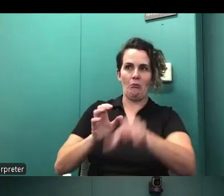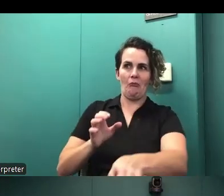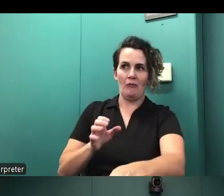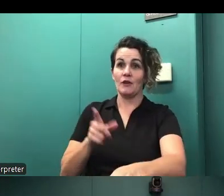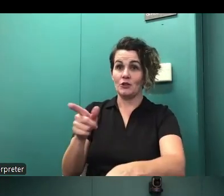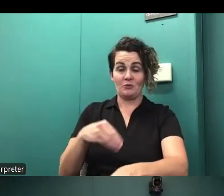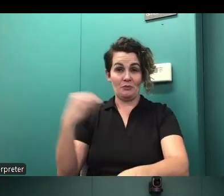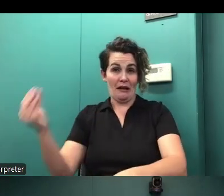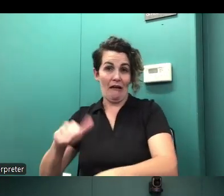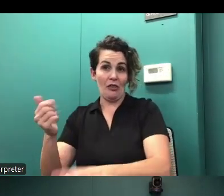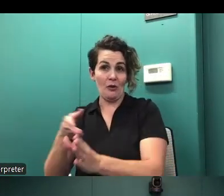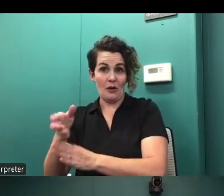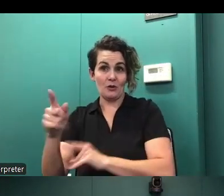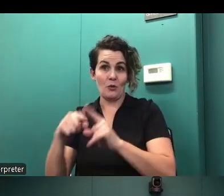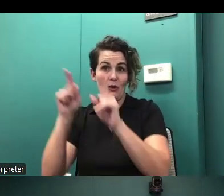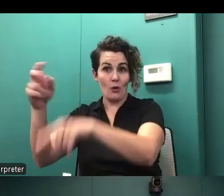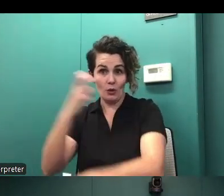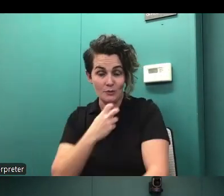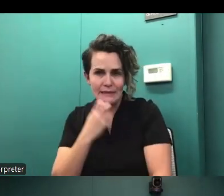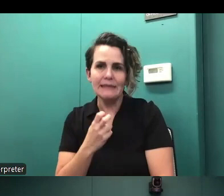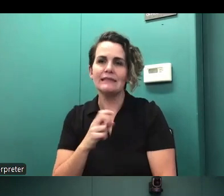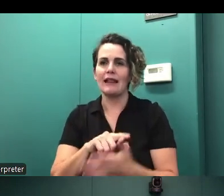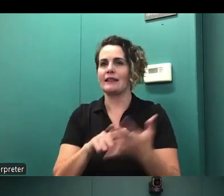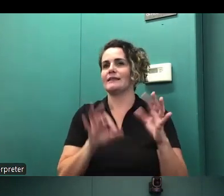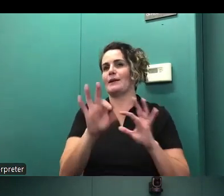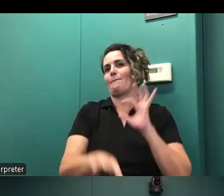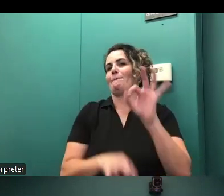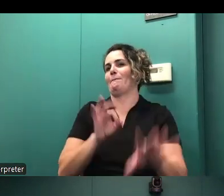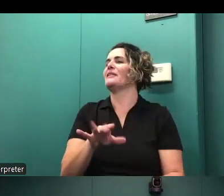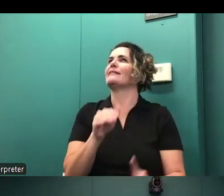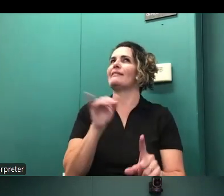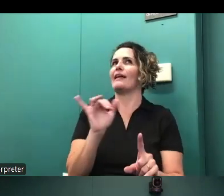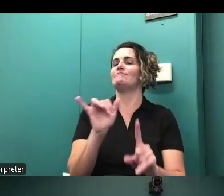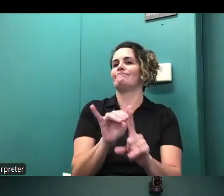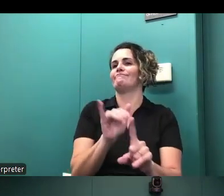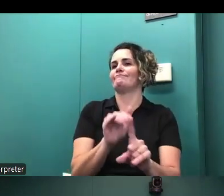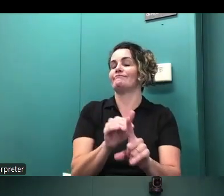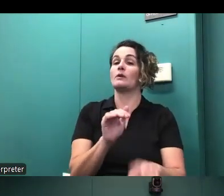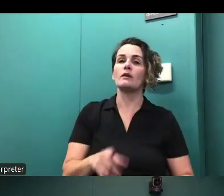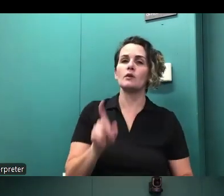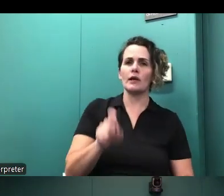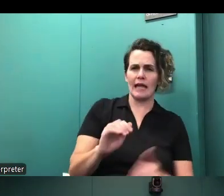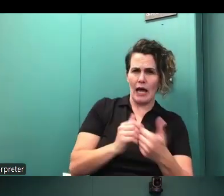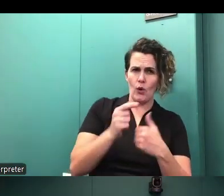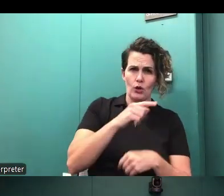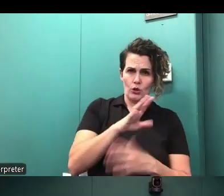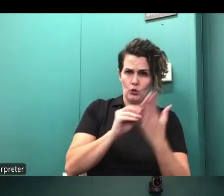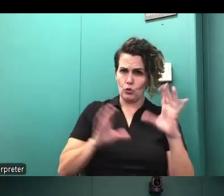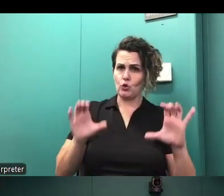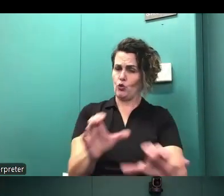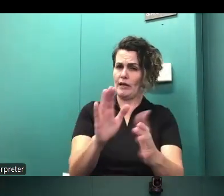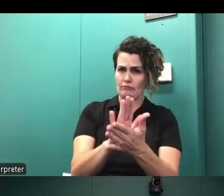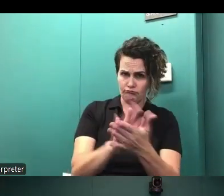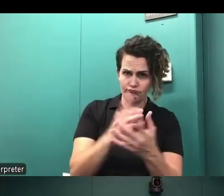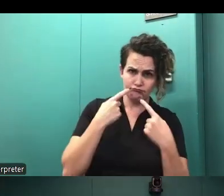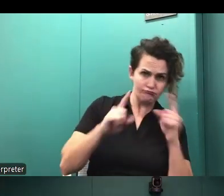to other professionals when they're going to speech? Those kind of things. And then I also ask how they're doing academically, right? Because